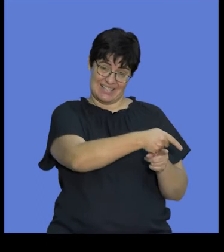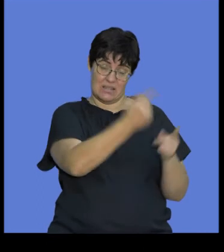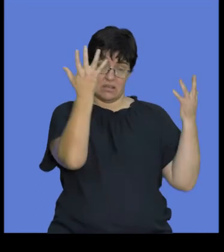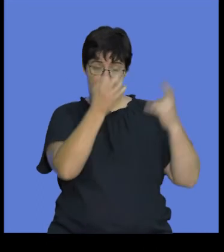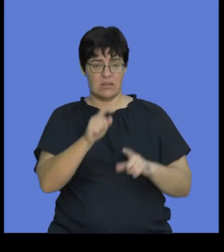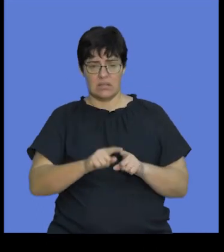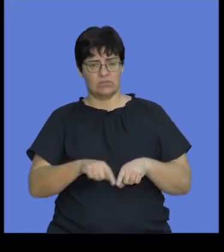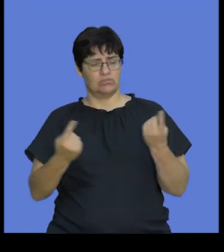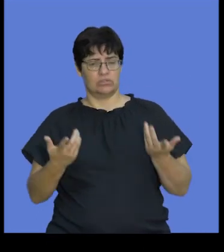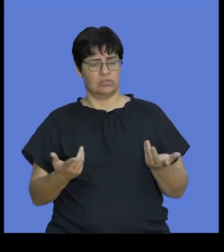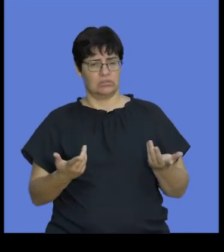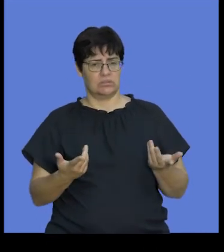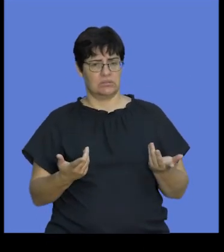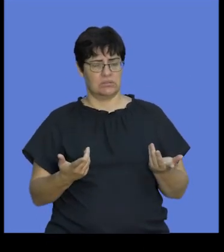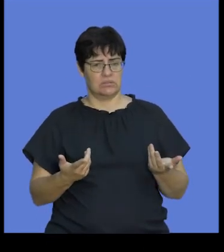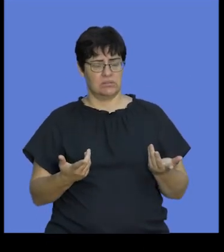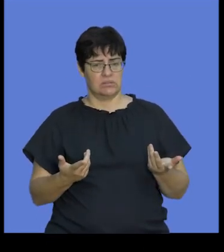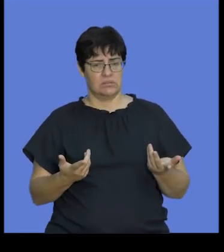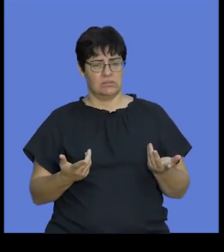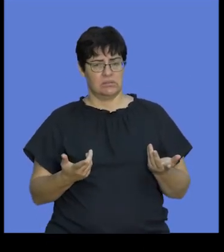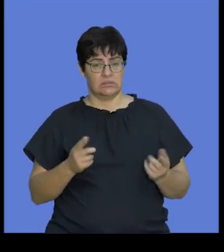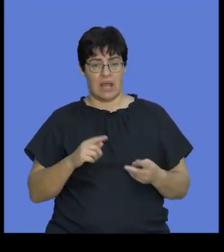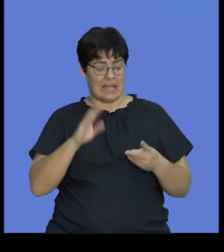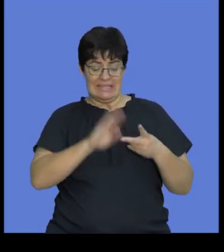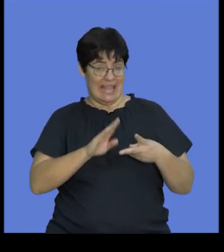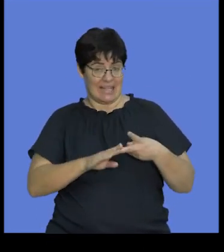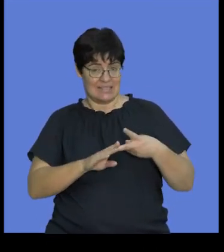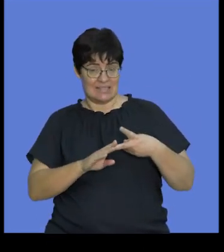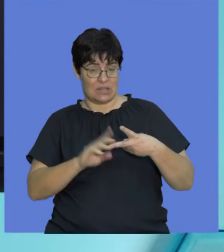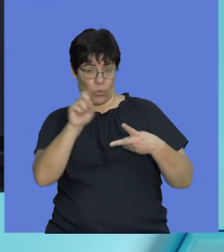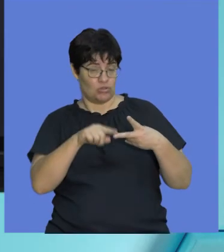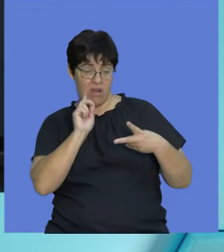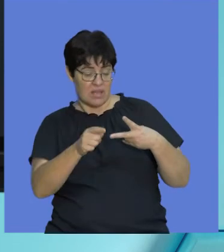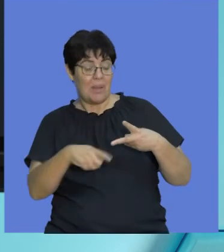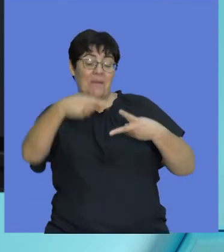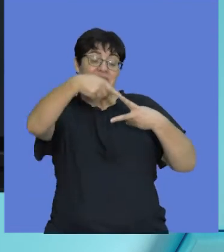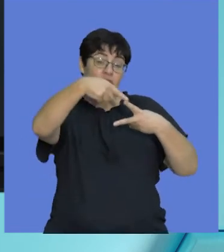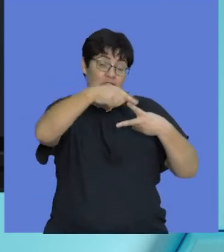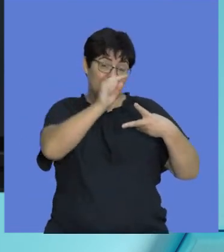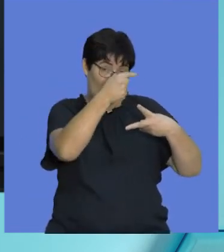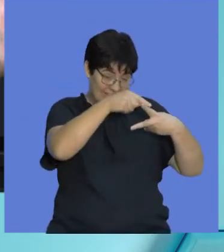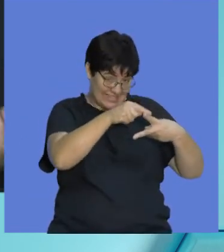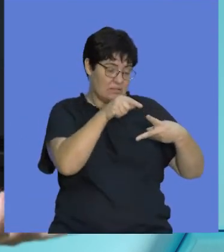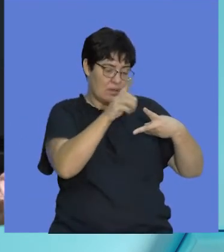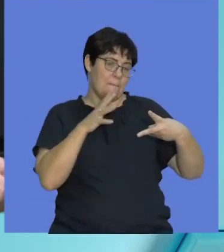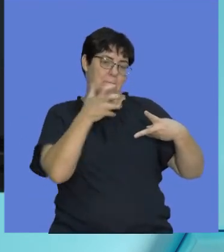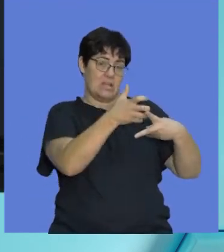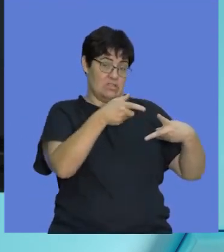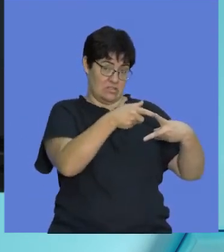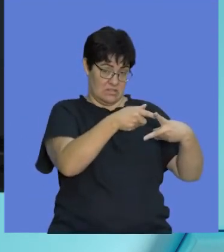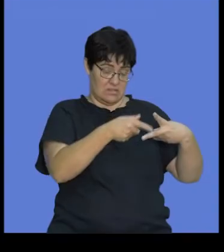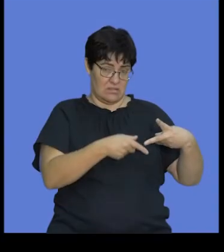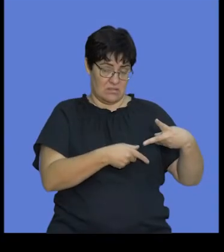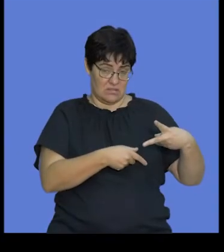momentum calculated? So it's not the momentum we calculated in the second question, the momentum we calculated in the first